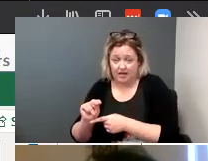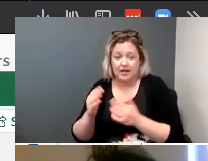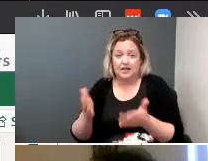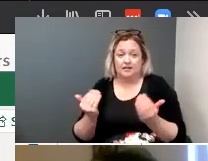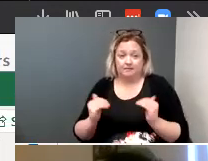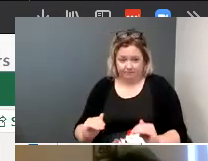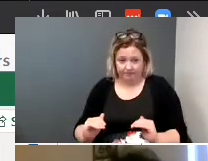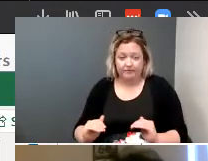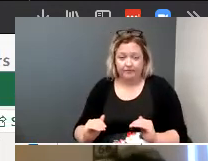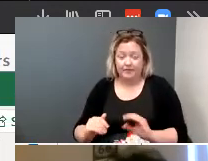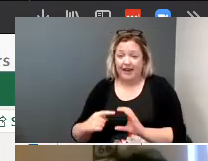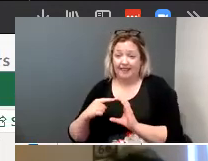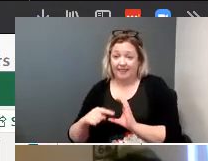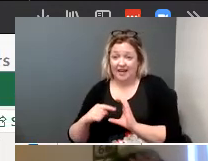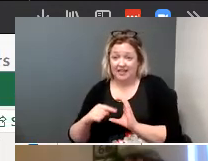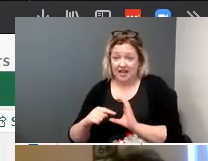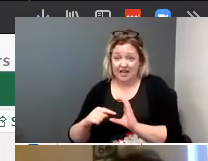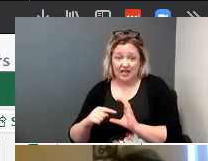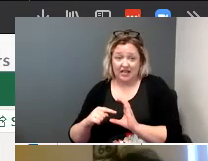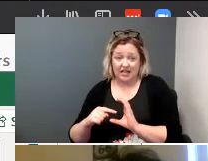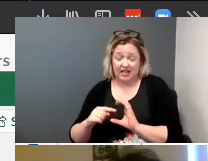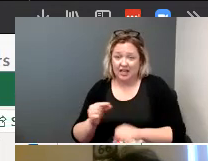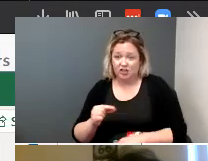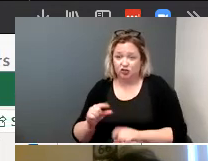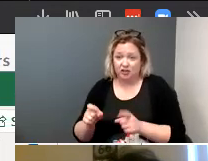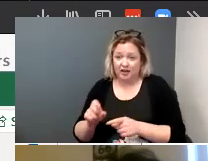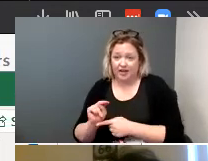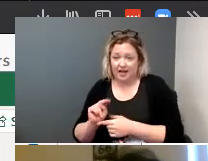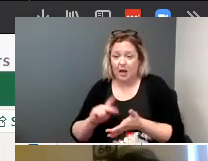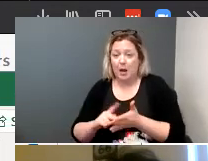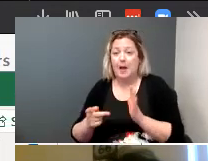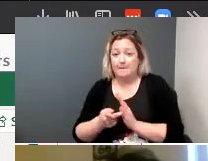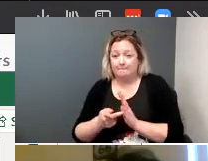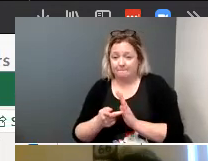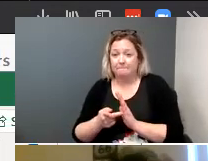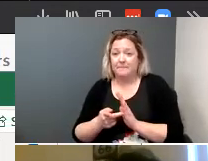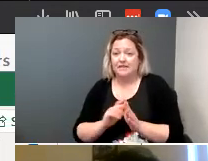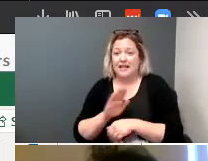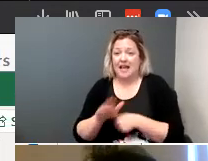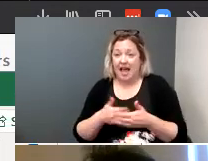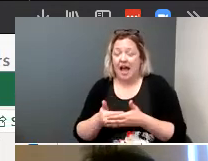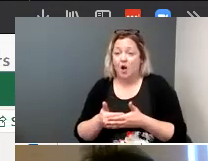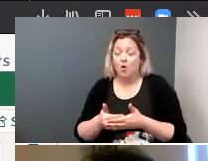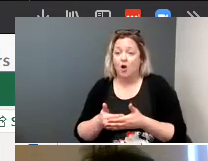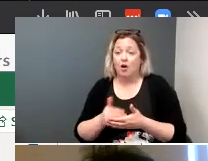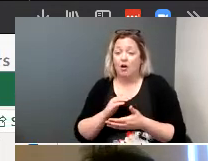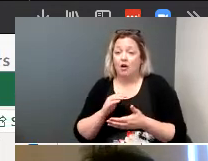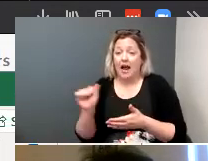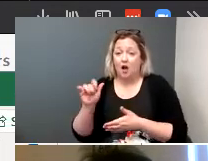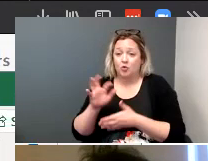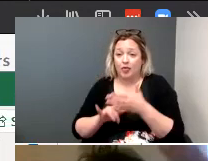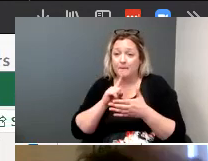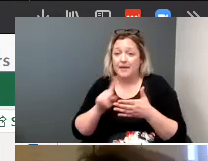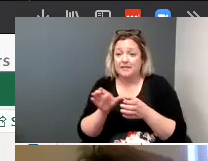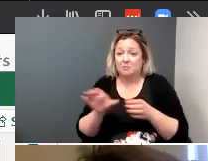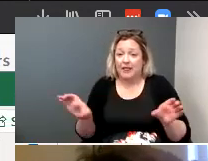n basically means that we are basically sandwiching our entire algorithm into two halves. The first half is